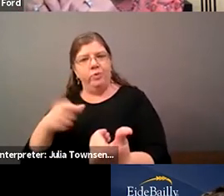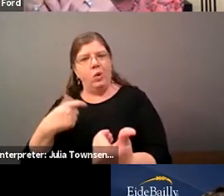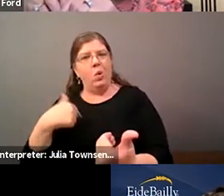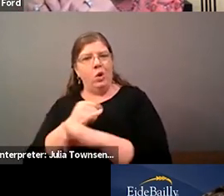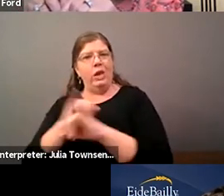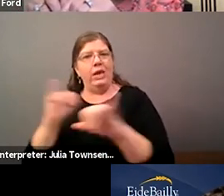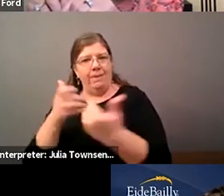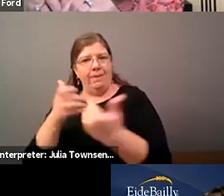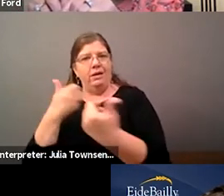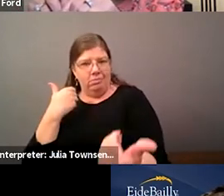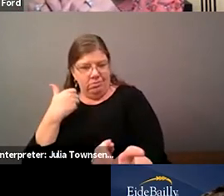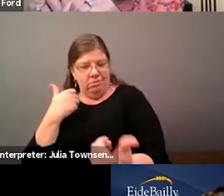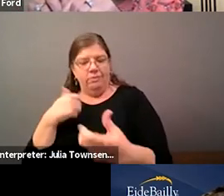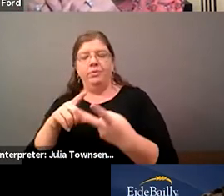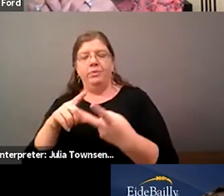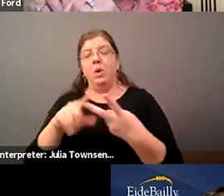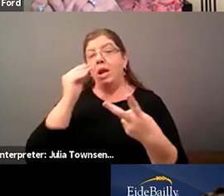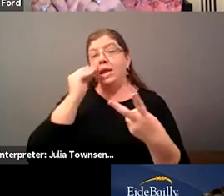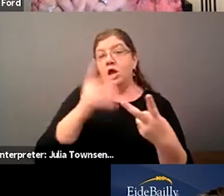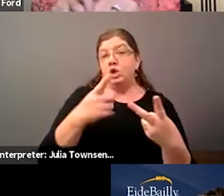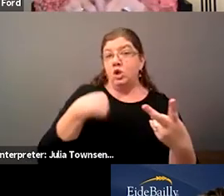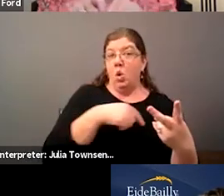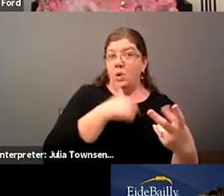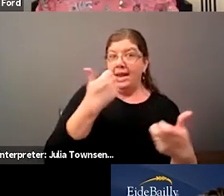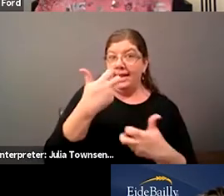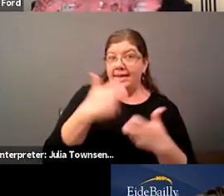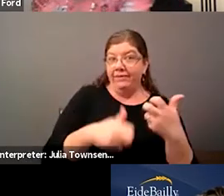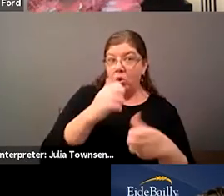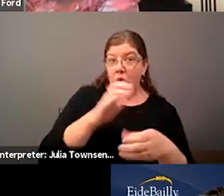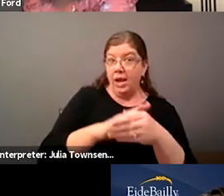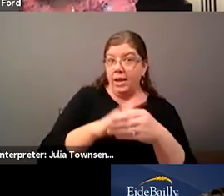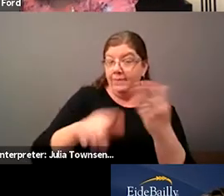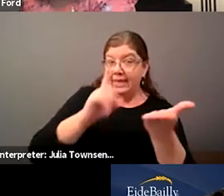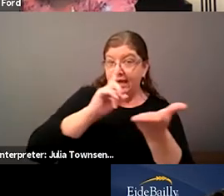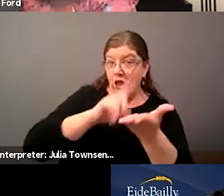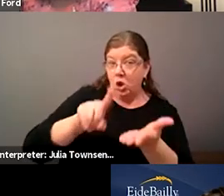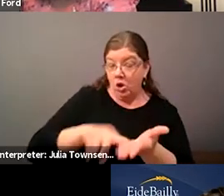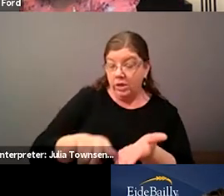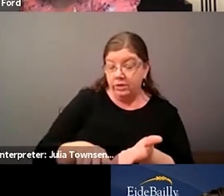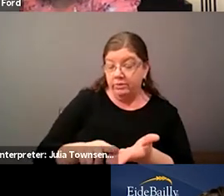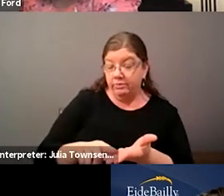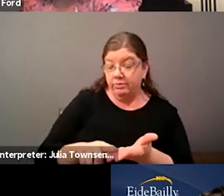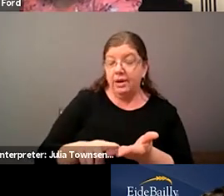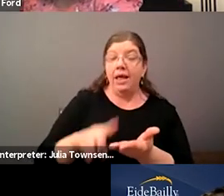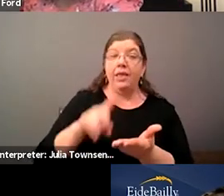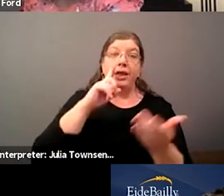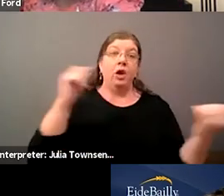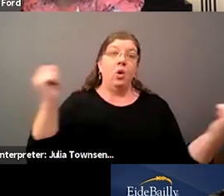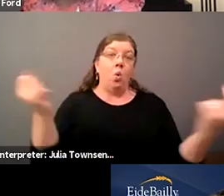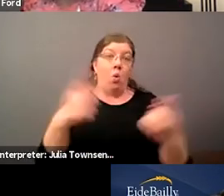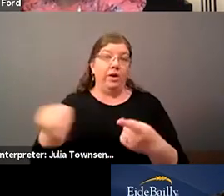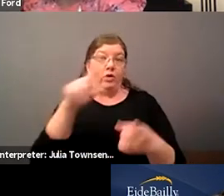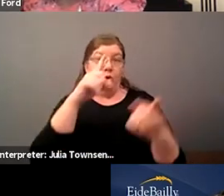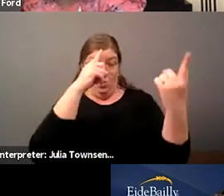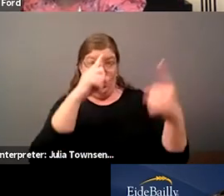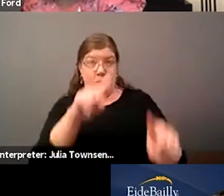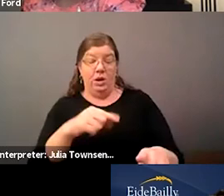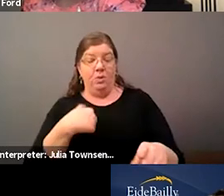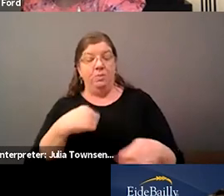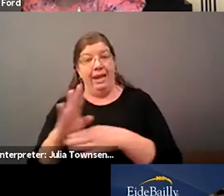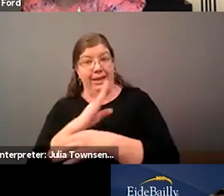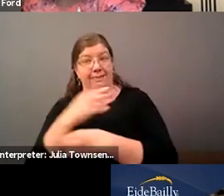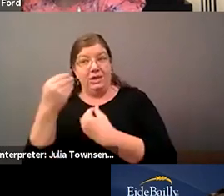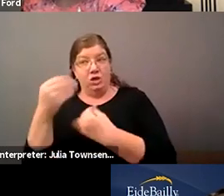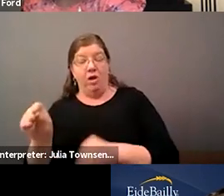we want to let you know if we've had any difficulties in completing the audit now i think everybody might agree with me in the business office